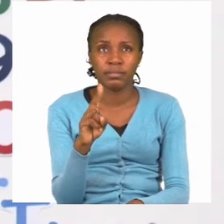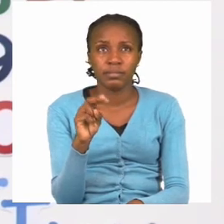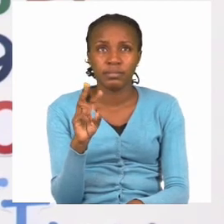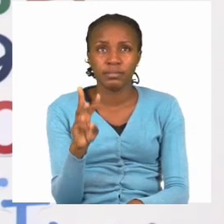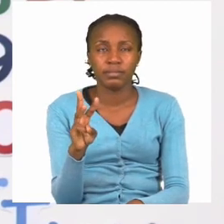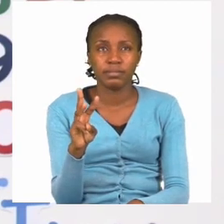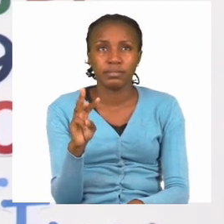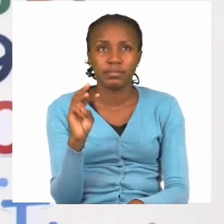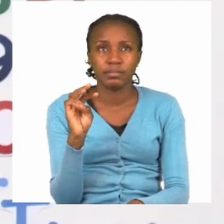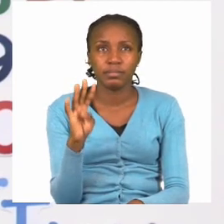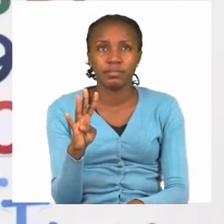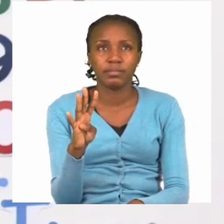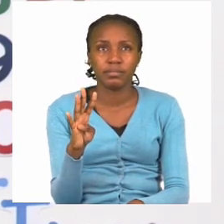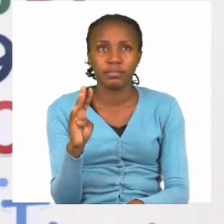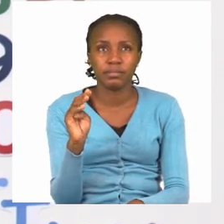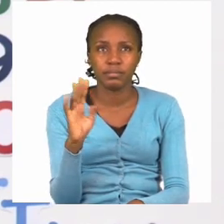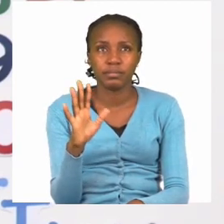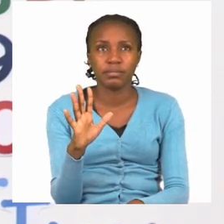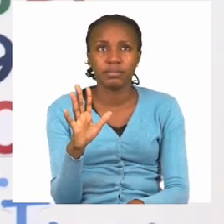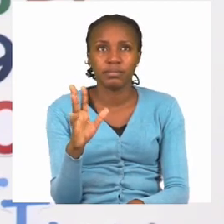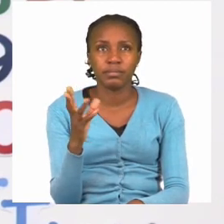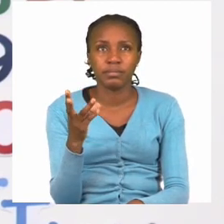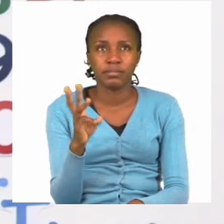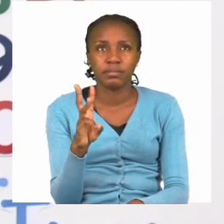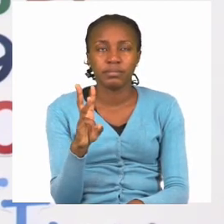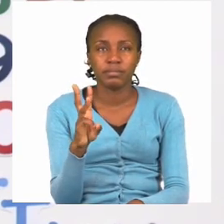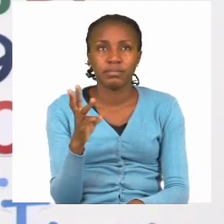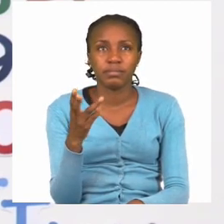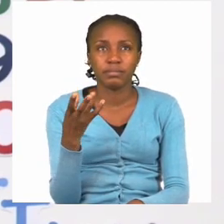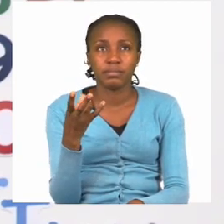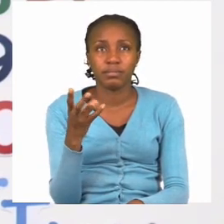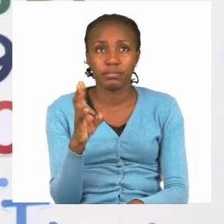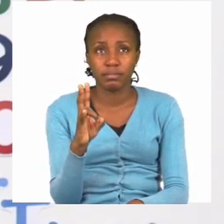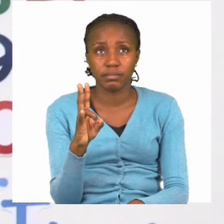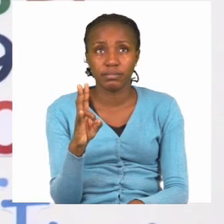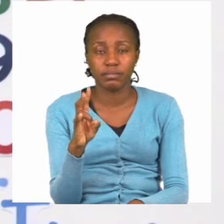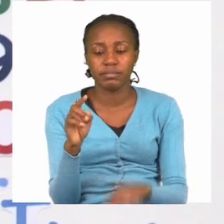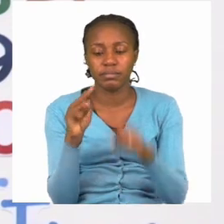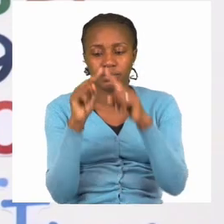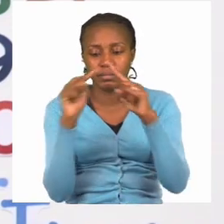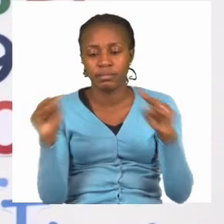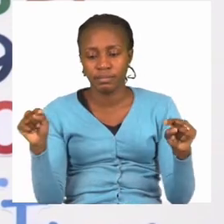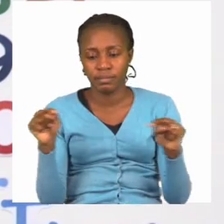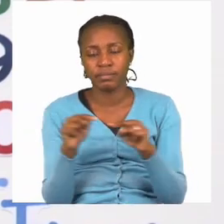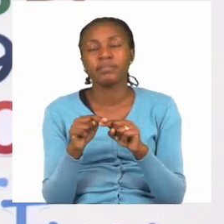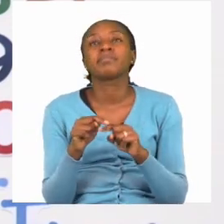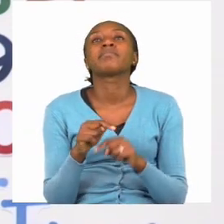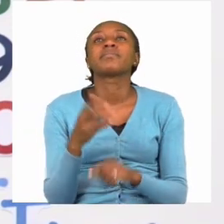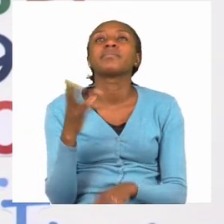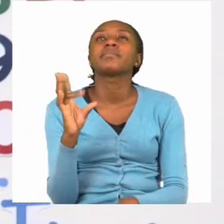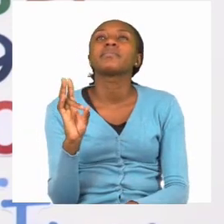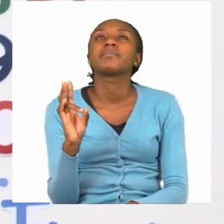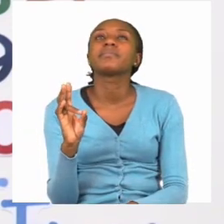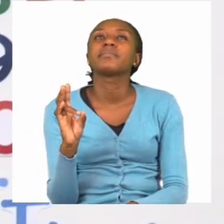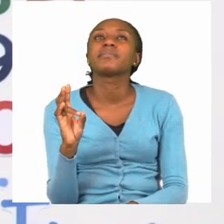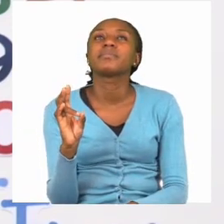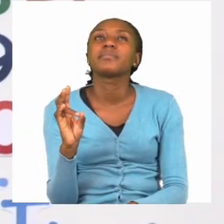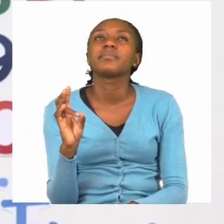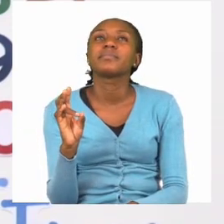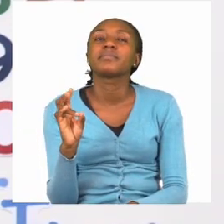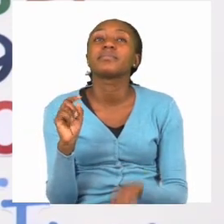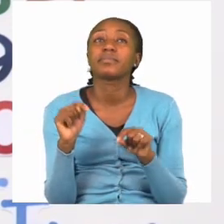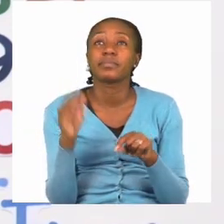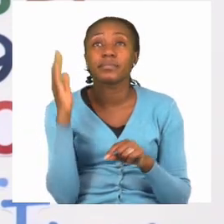2, 3, 4, 5, 6, 7. So now that we know how